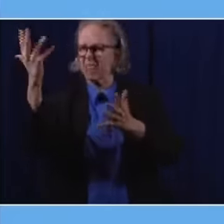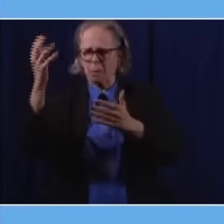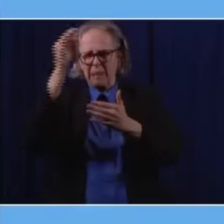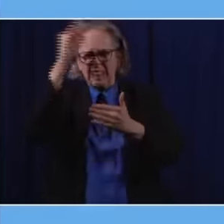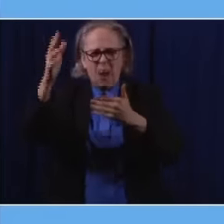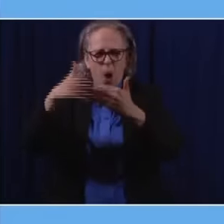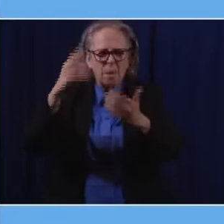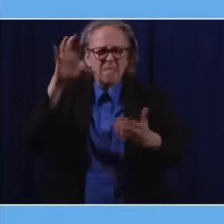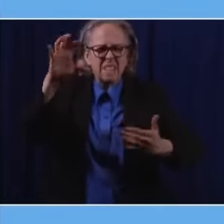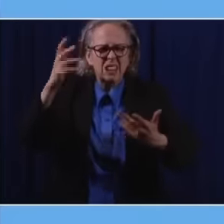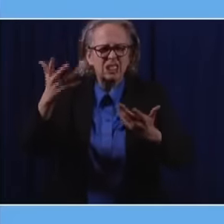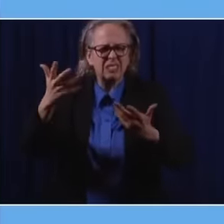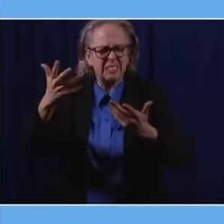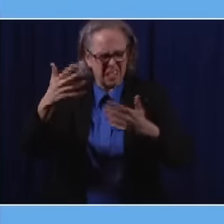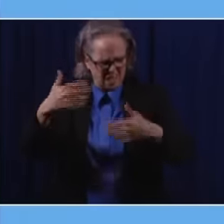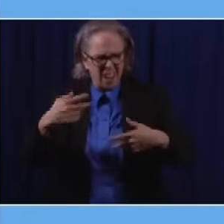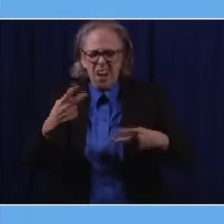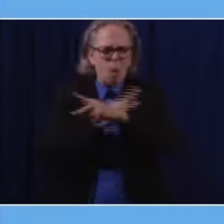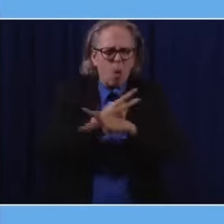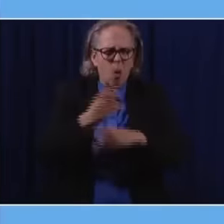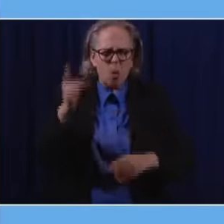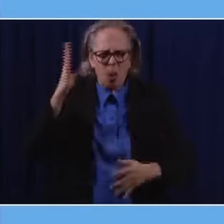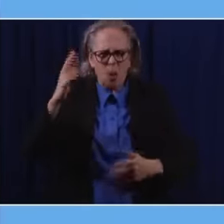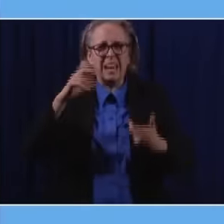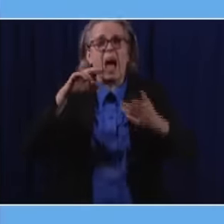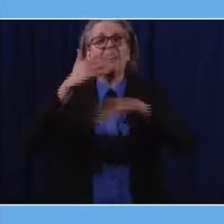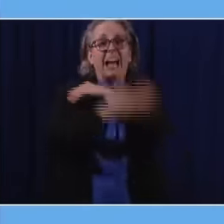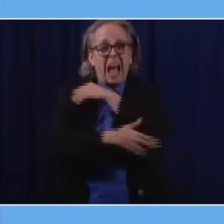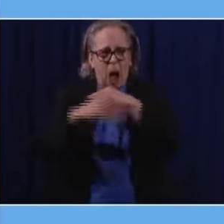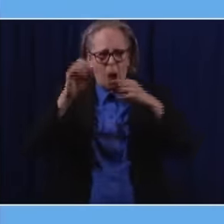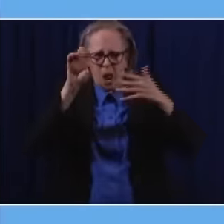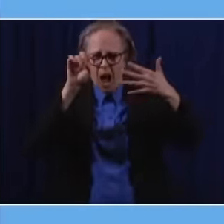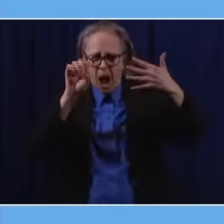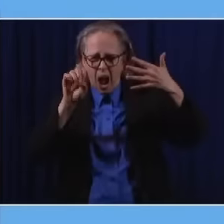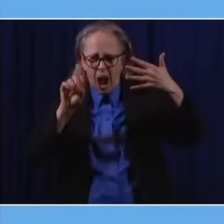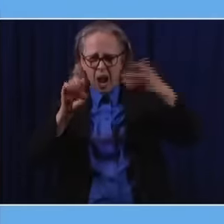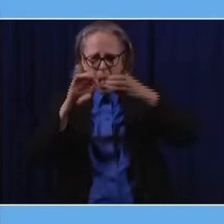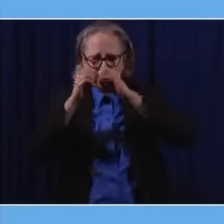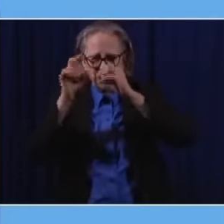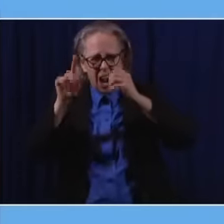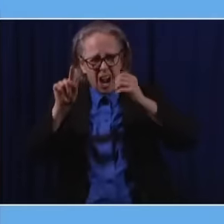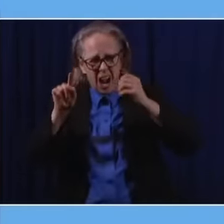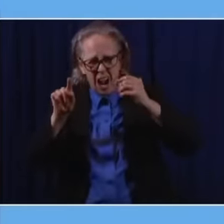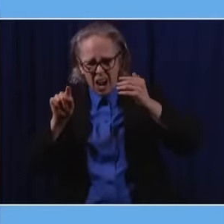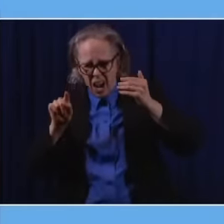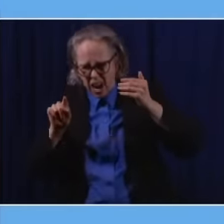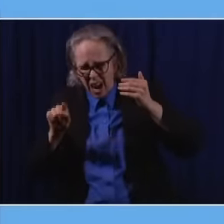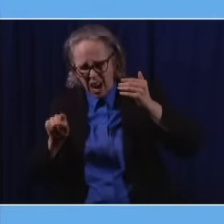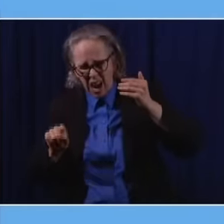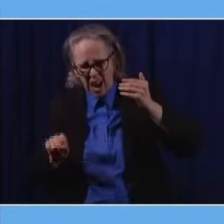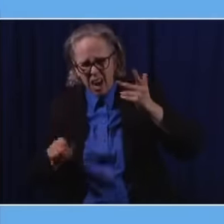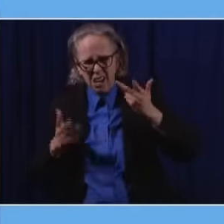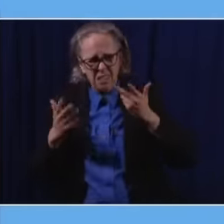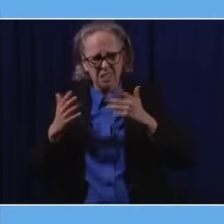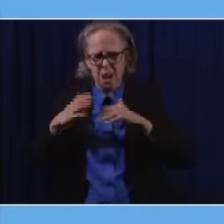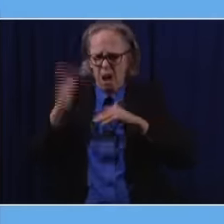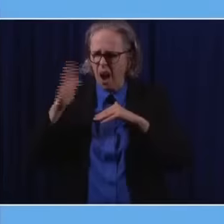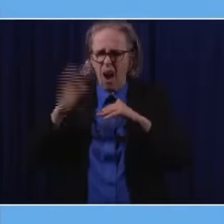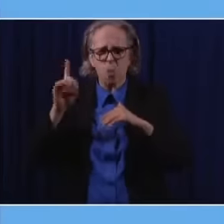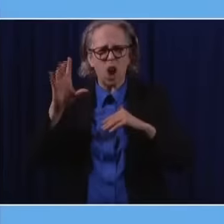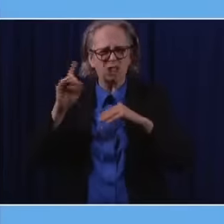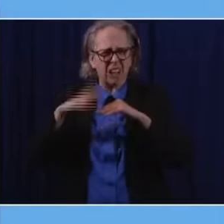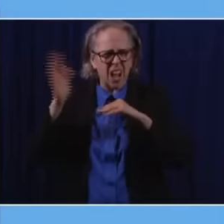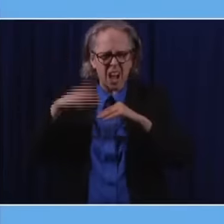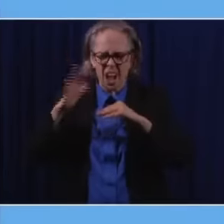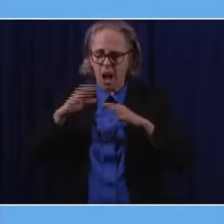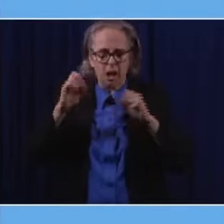is. And as we go down with these counties, these are just literally shocking numbers. And I think the thing that